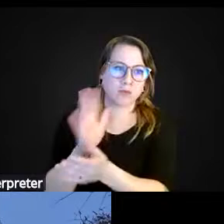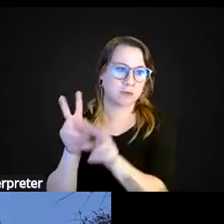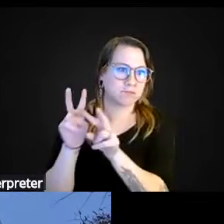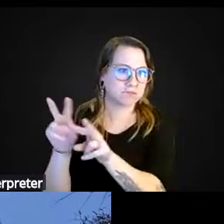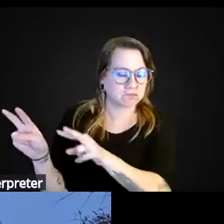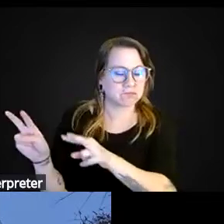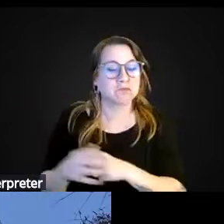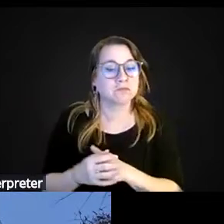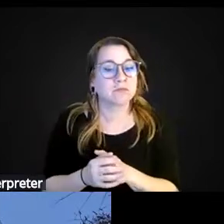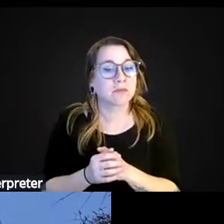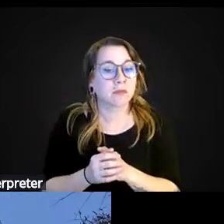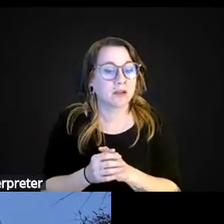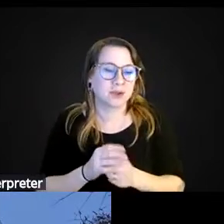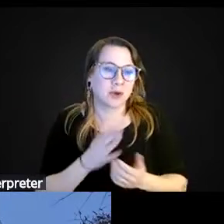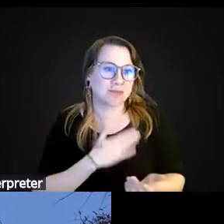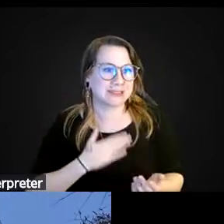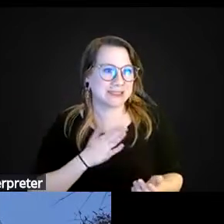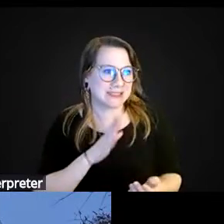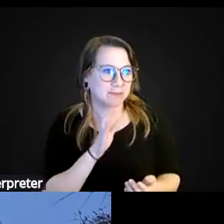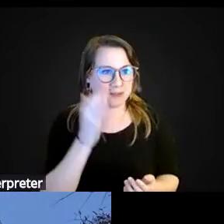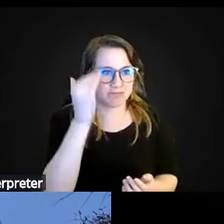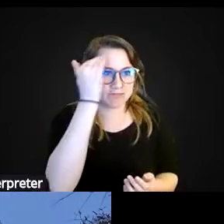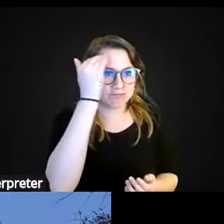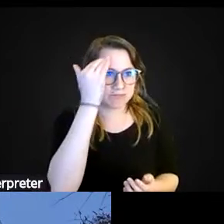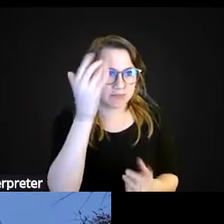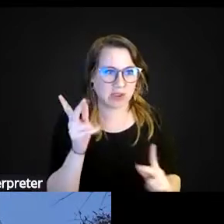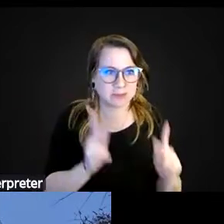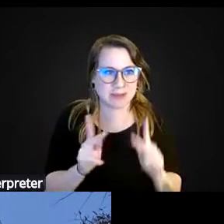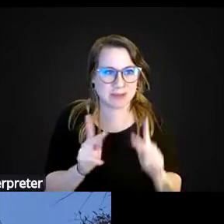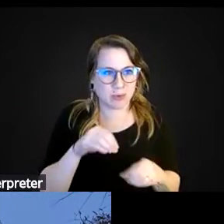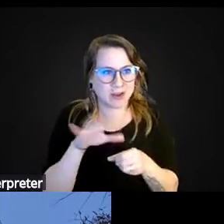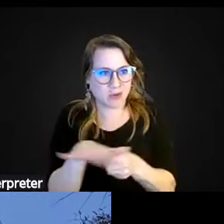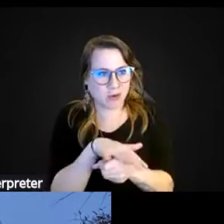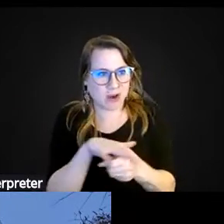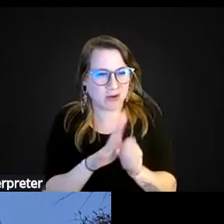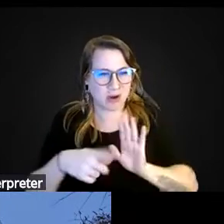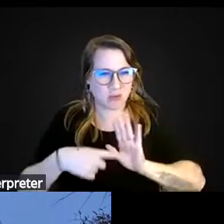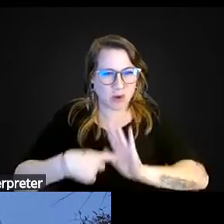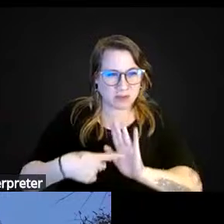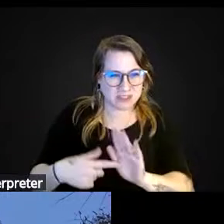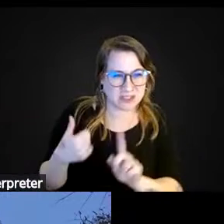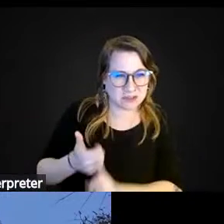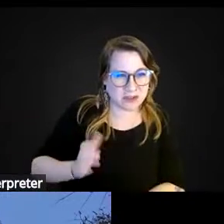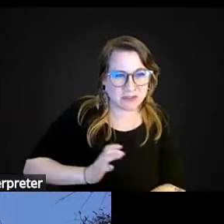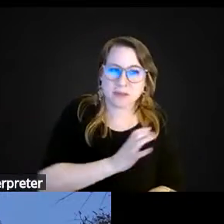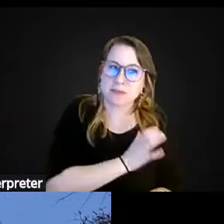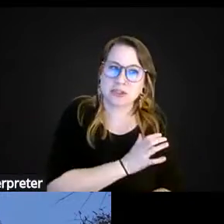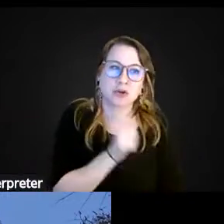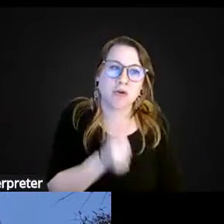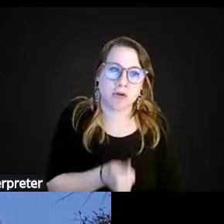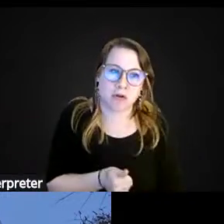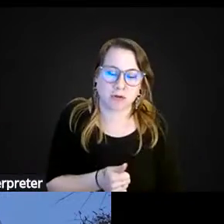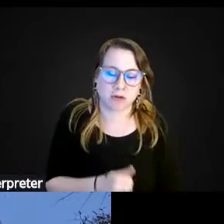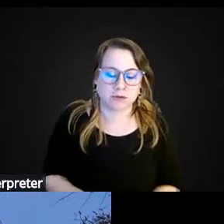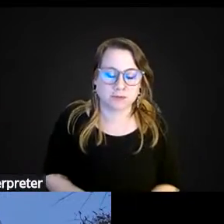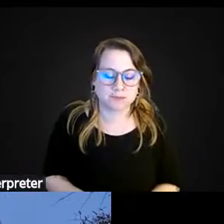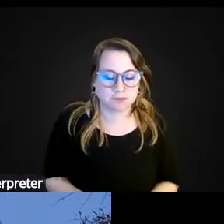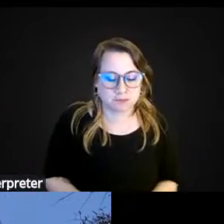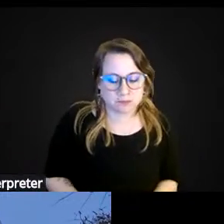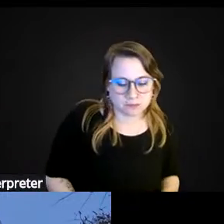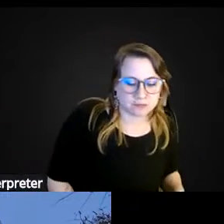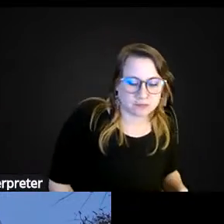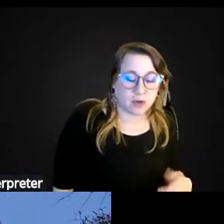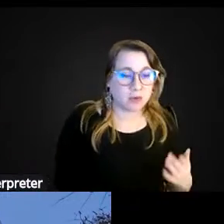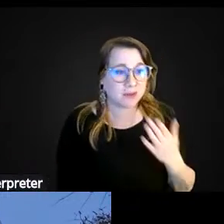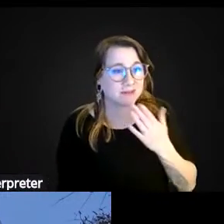to be aware that there could be folks that are in your commission that are representing themselves as a commissioner and may well not be. So thank